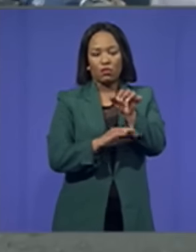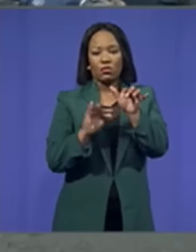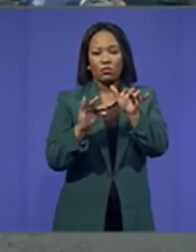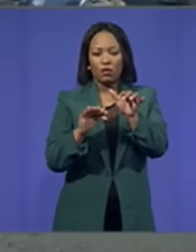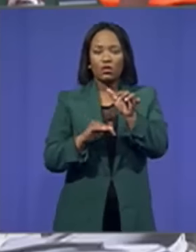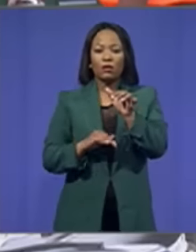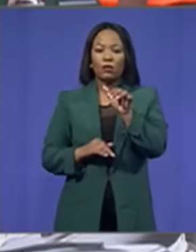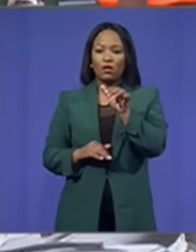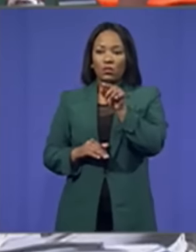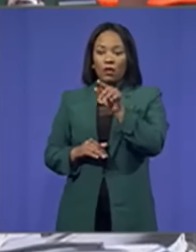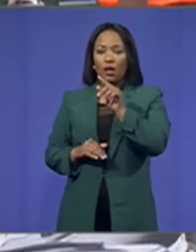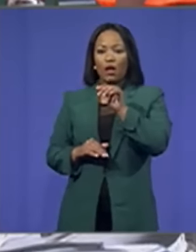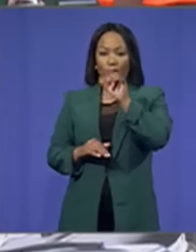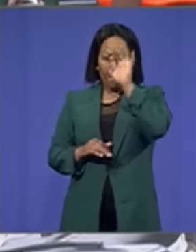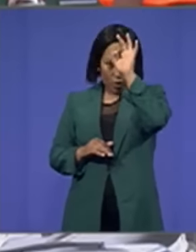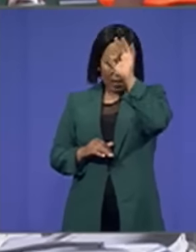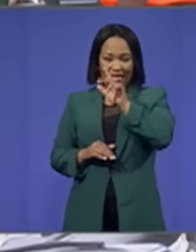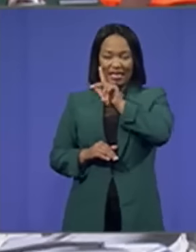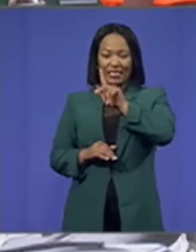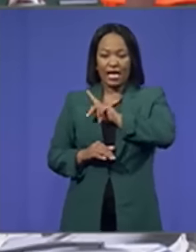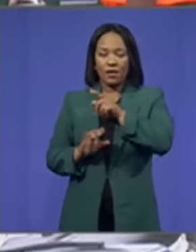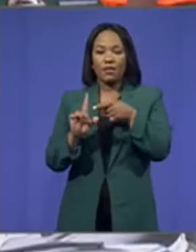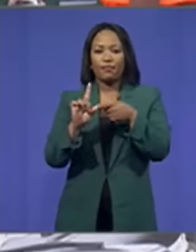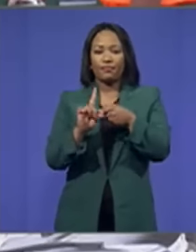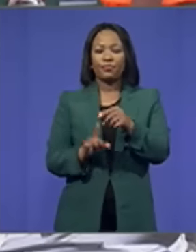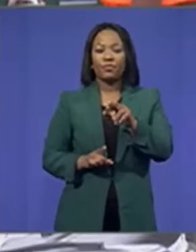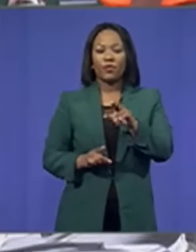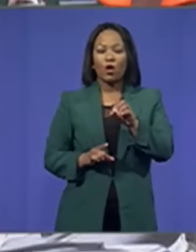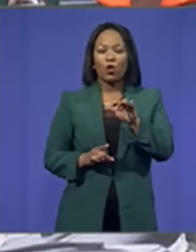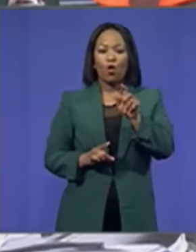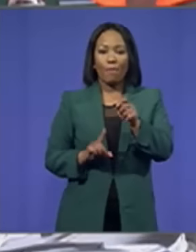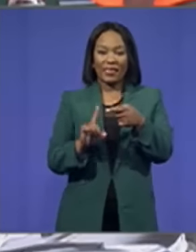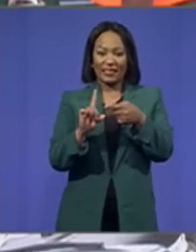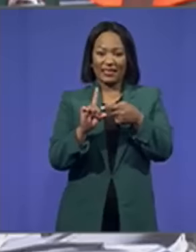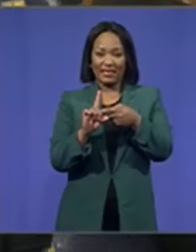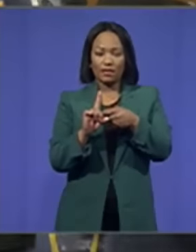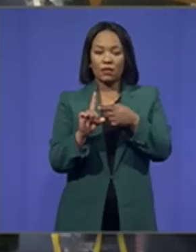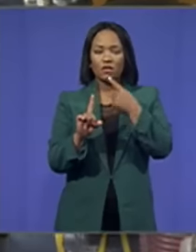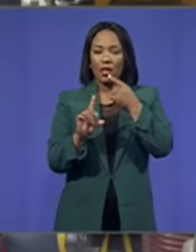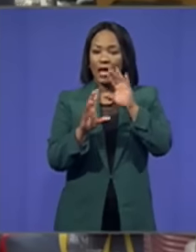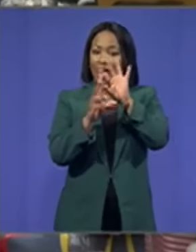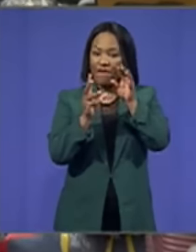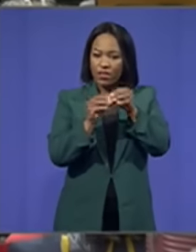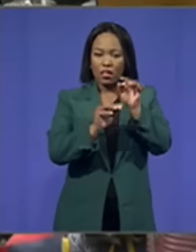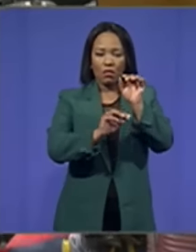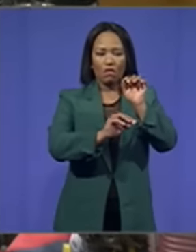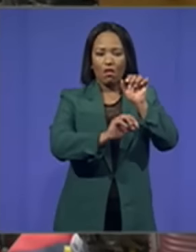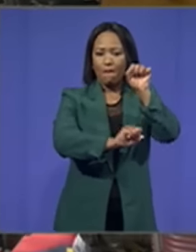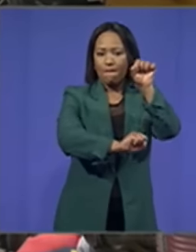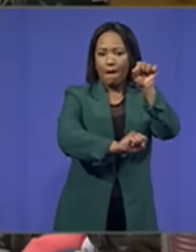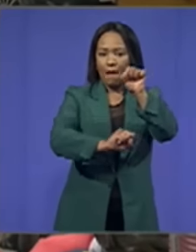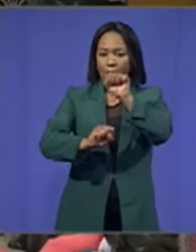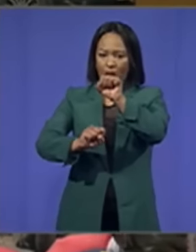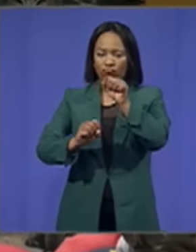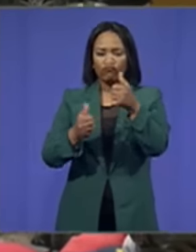sa KwaZulu-Natal Colonel Robert Nechunda o re tsohle di tsamaile hantle mohwantong ntle le mathata a